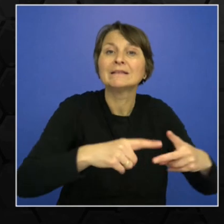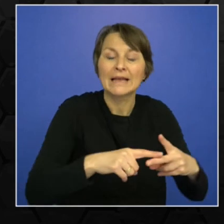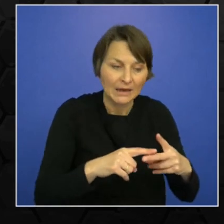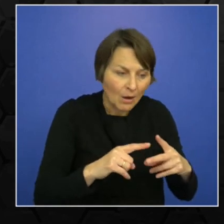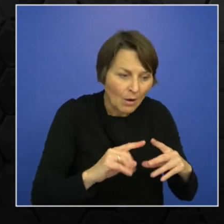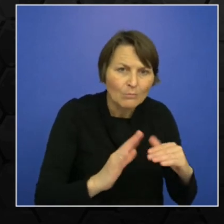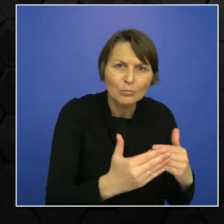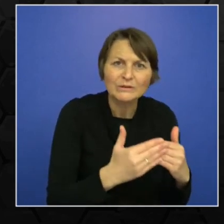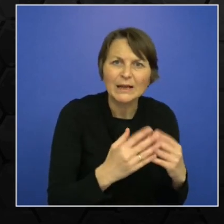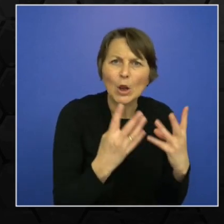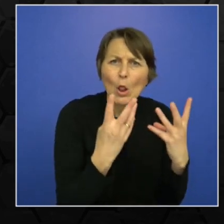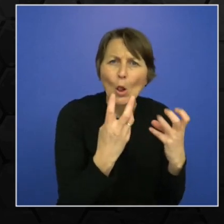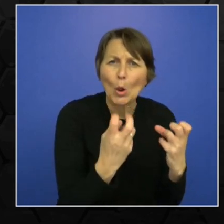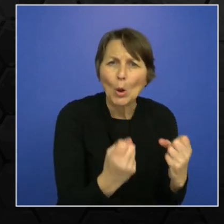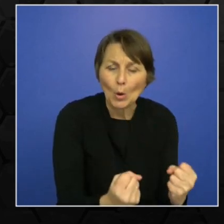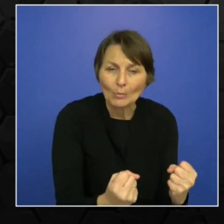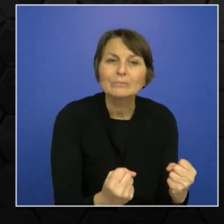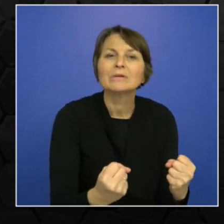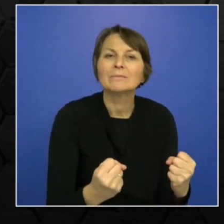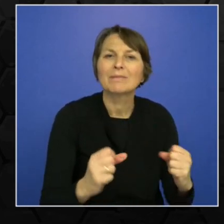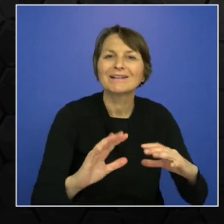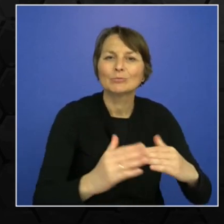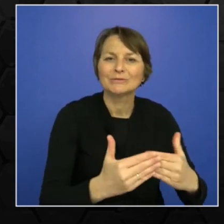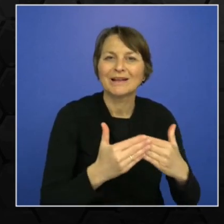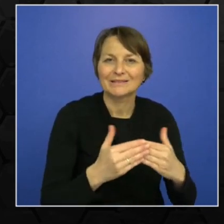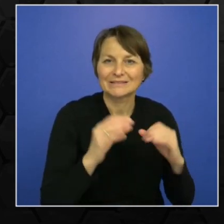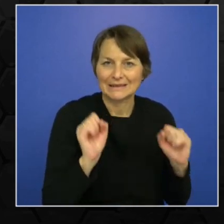aerial vehicles and drones. Then we have